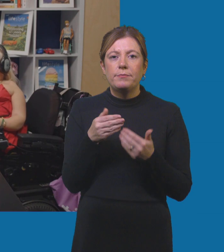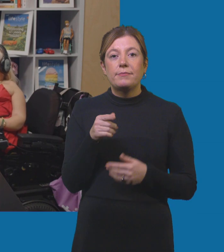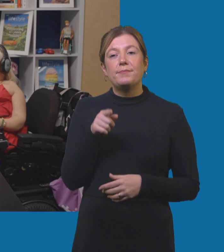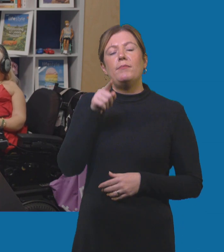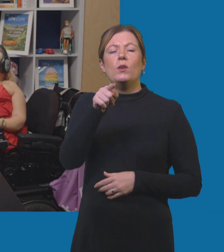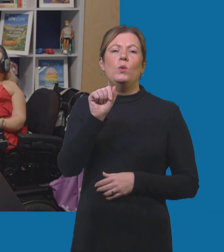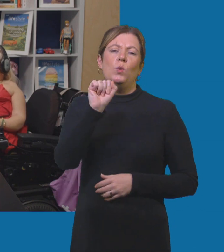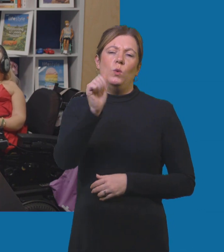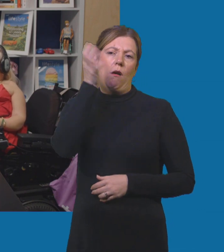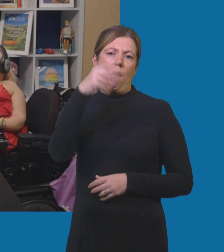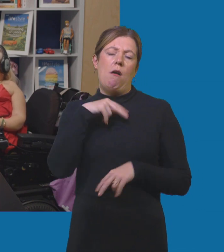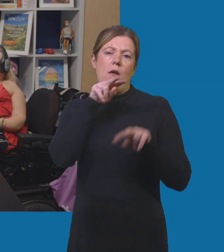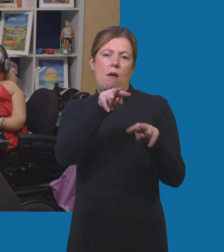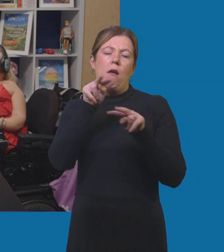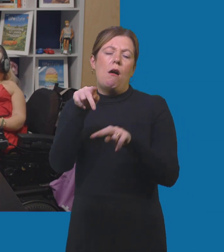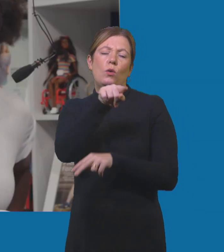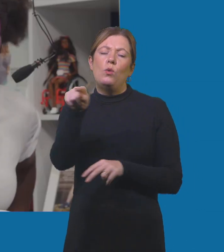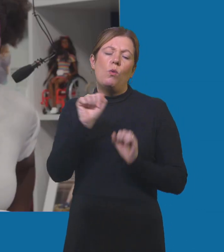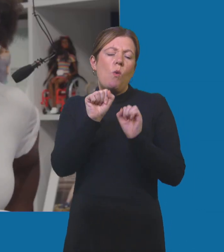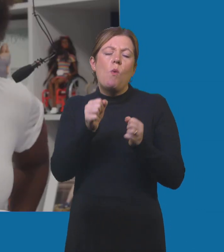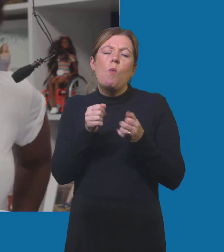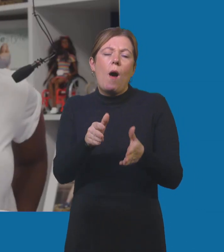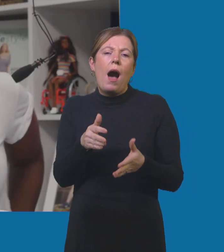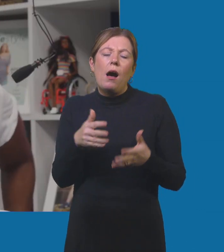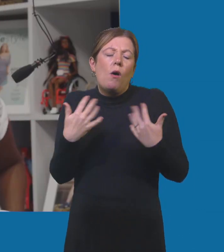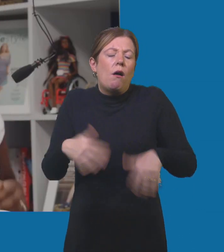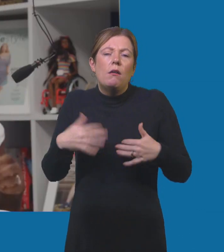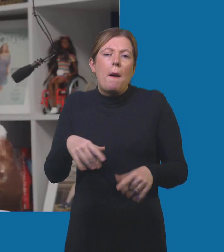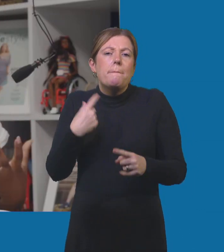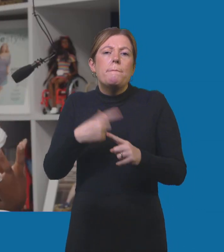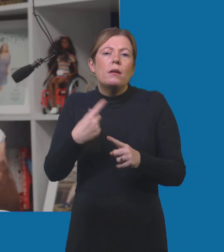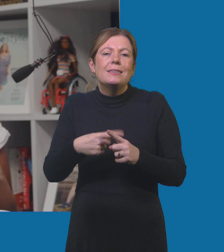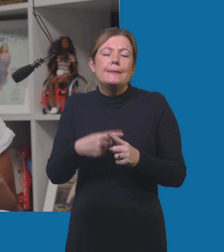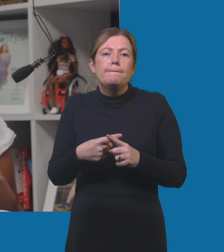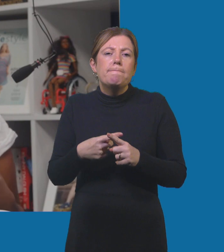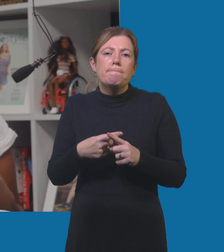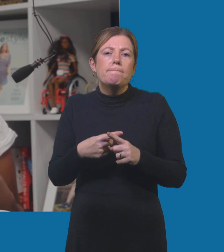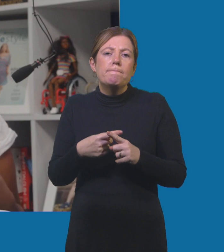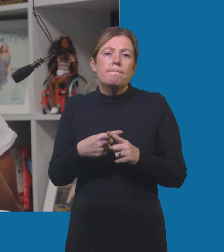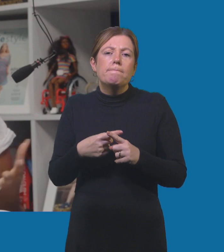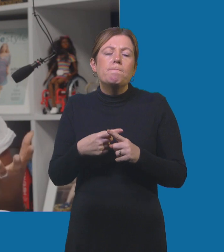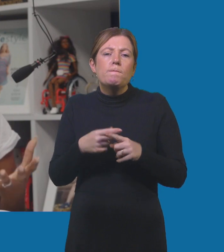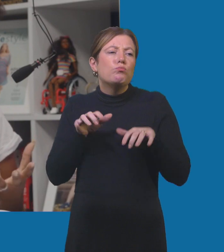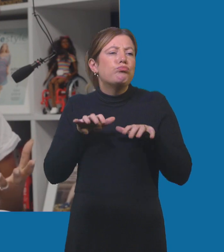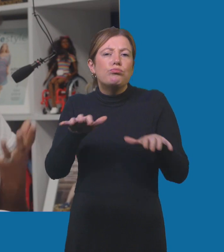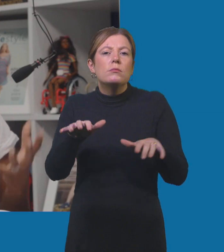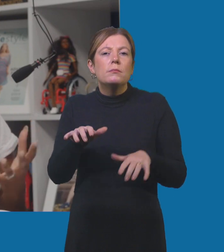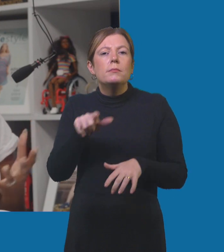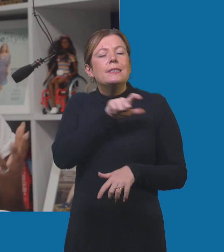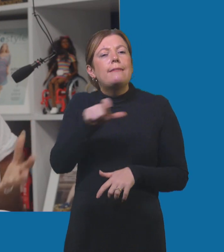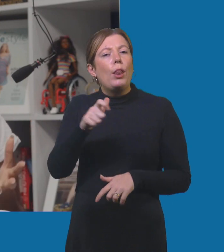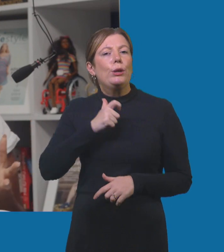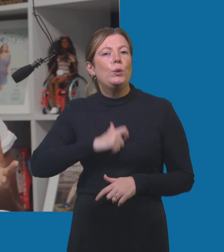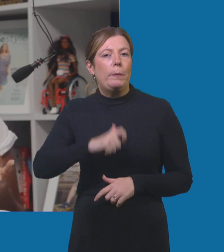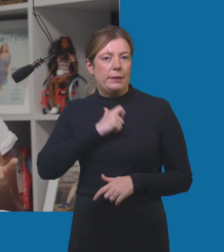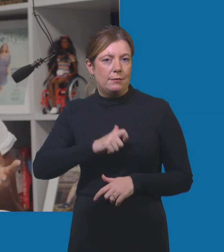a positive person, like a ray of sunshine. Like, you know, you're always looking at like the positives of life, but you're human. And on the days